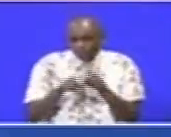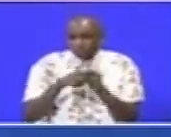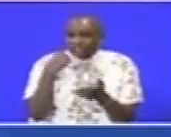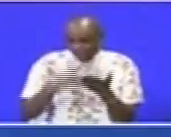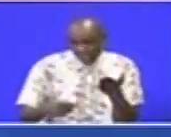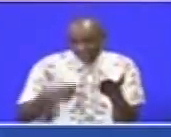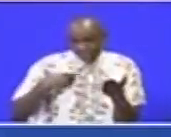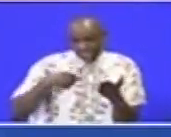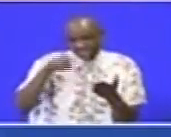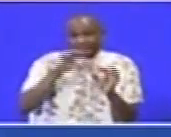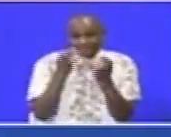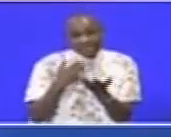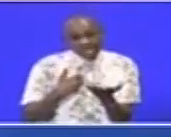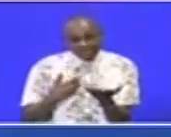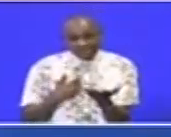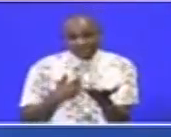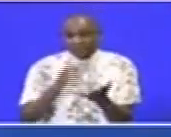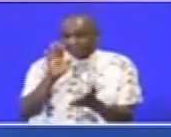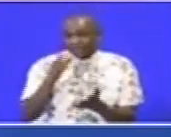to marry and have a family of his own.